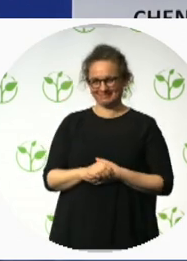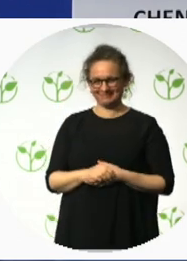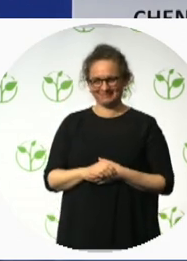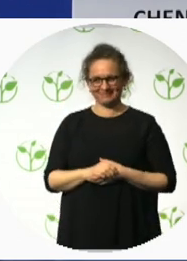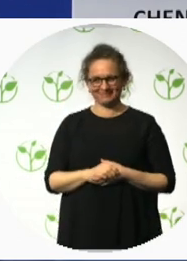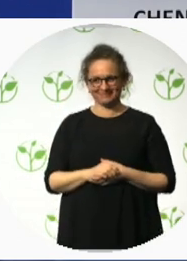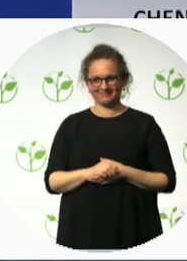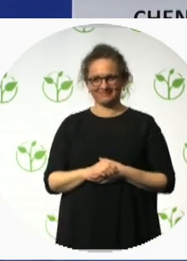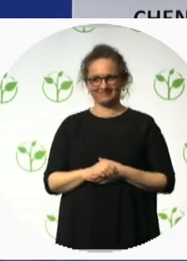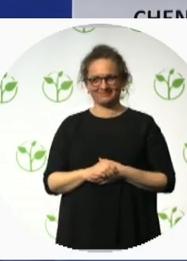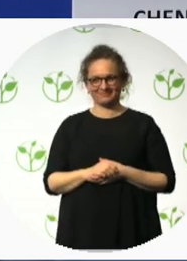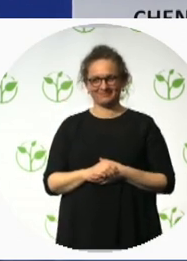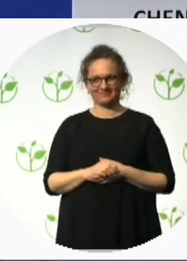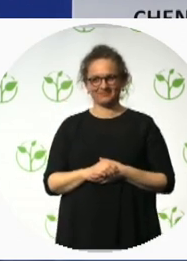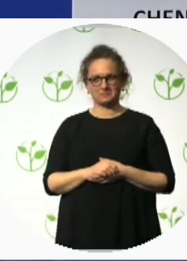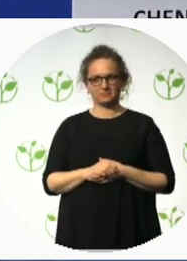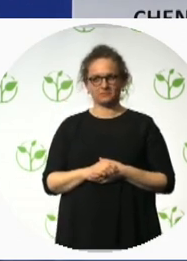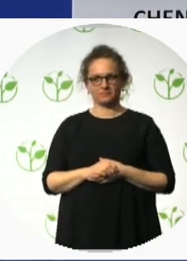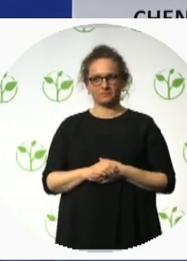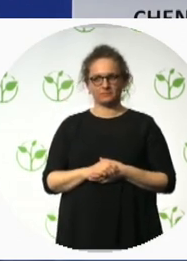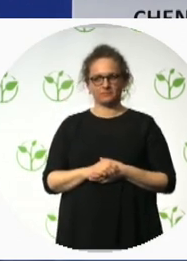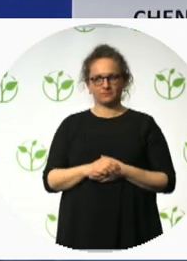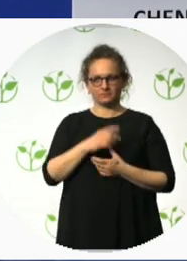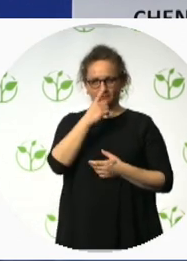First of all, the first question,